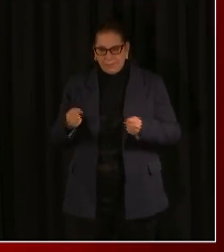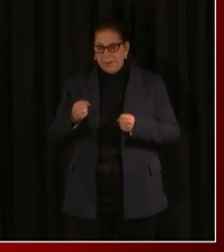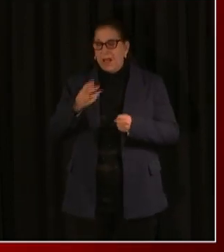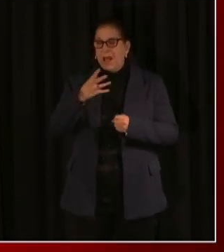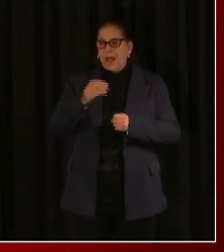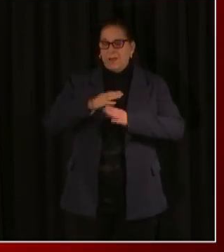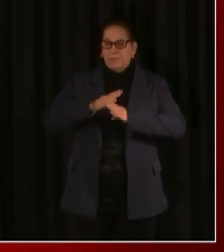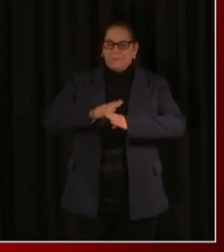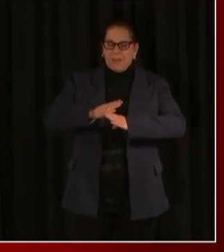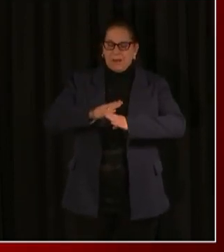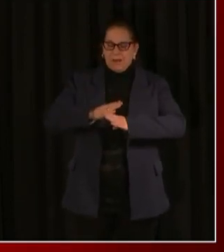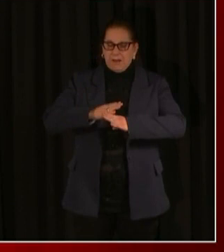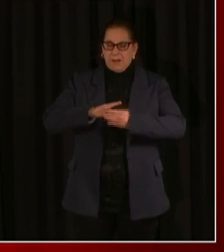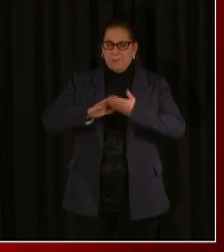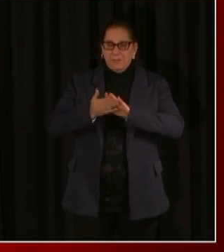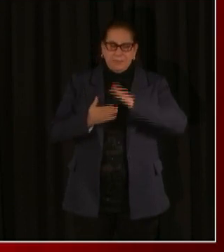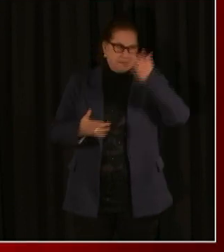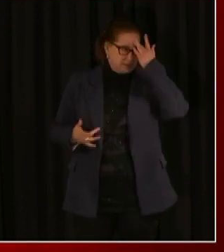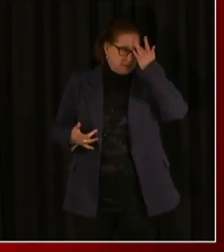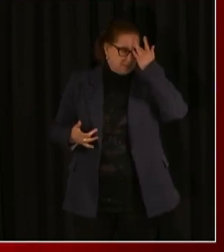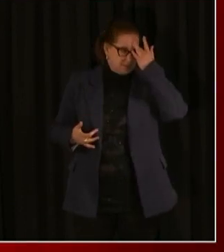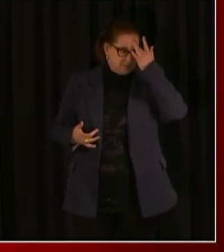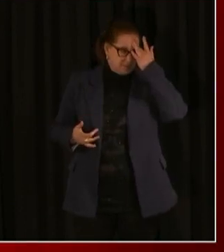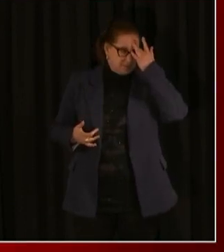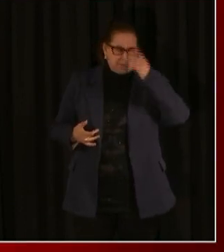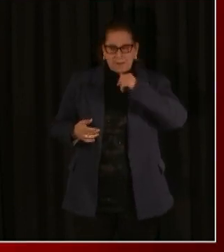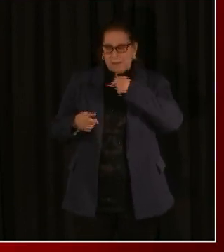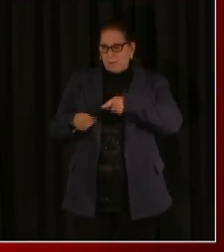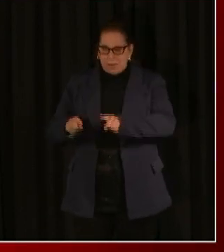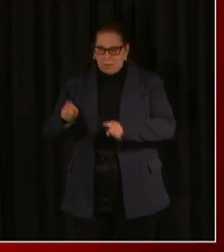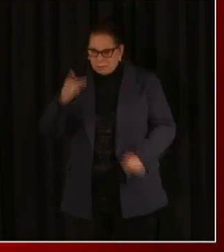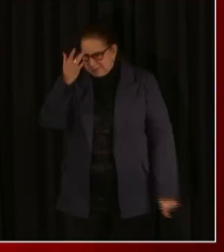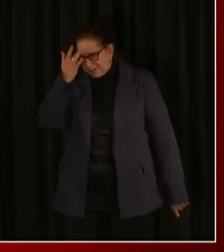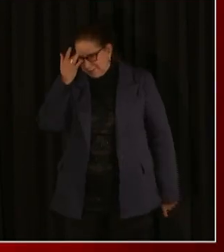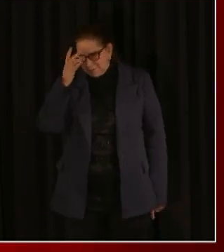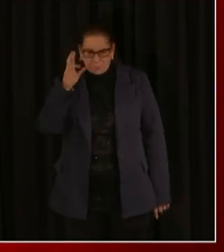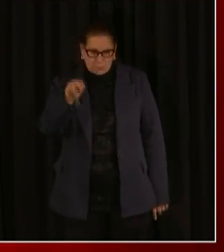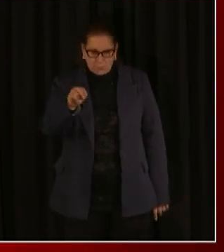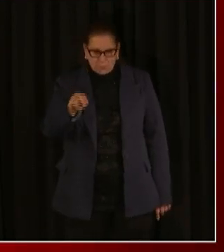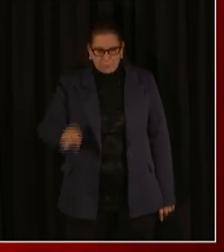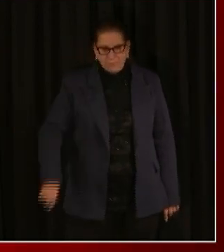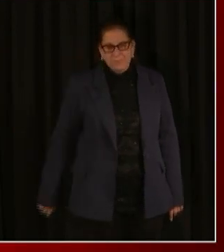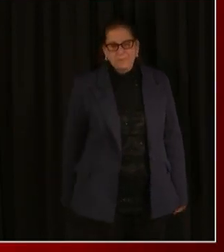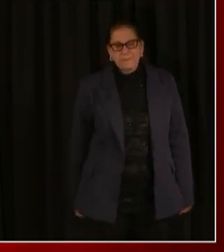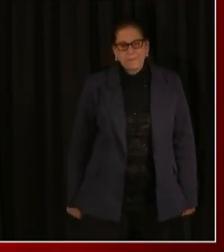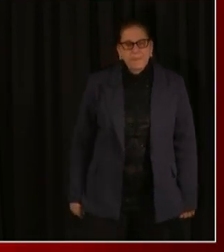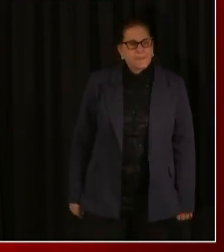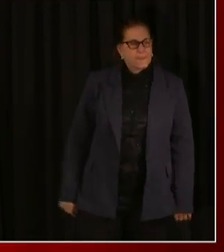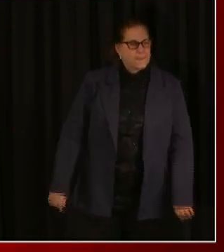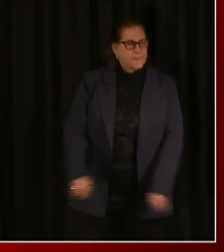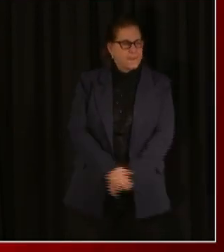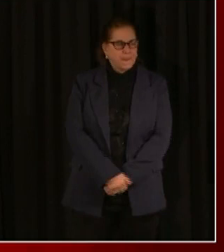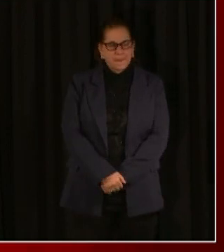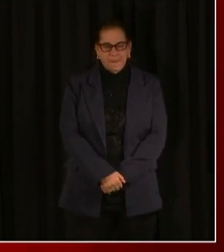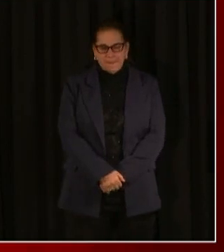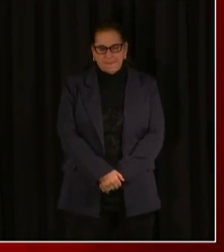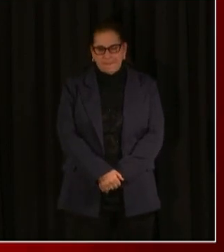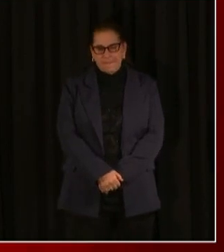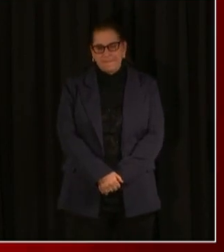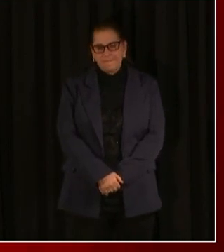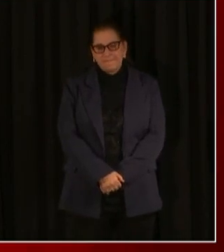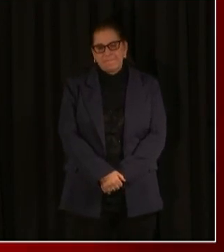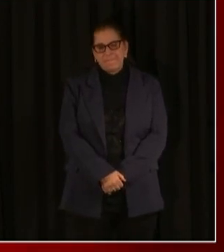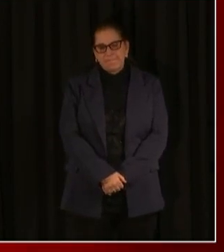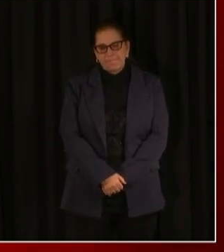are but again, as we're seeing more of these mutations occur, it kind of gives us even more reason to kind